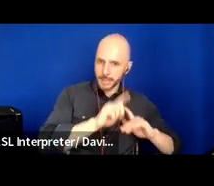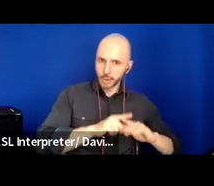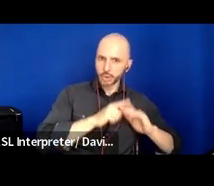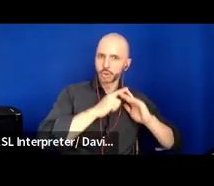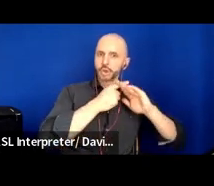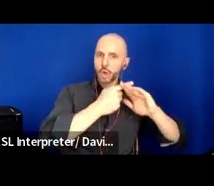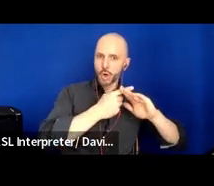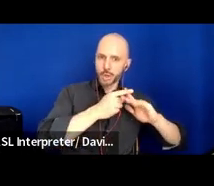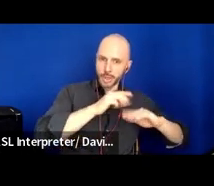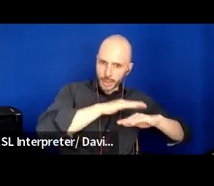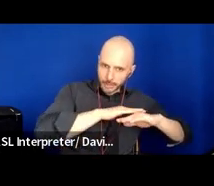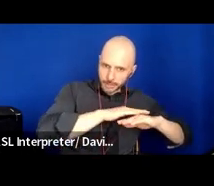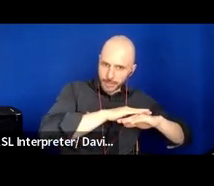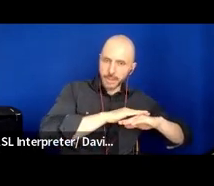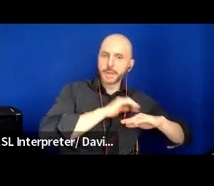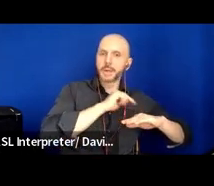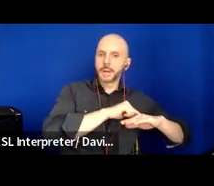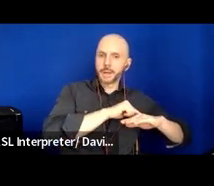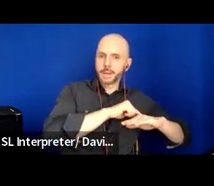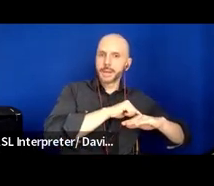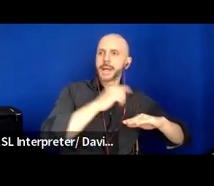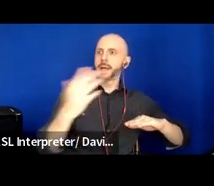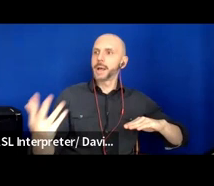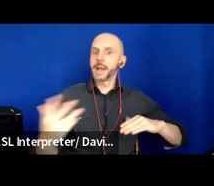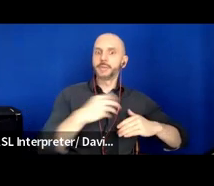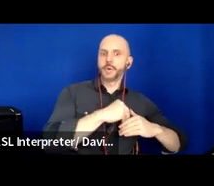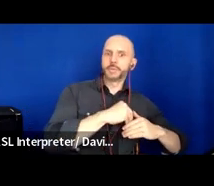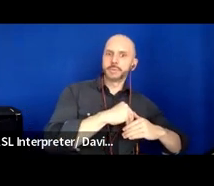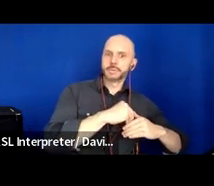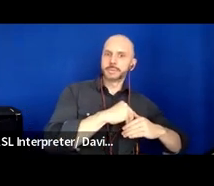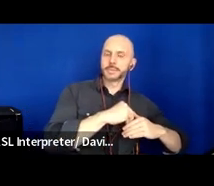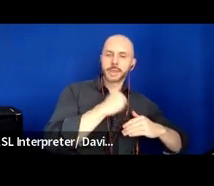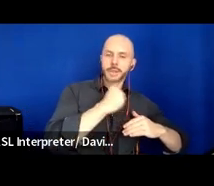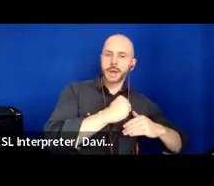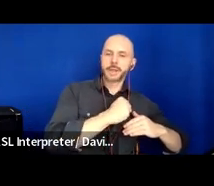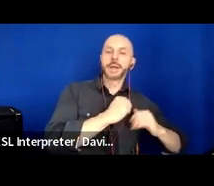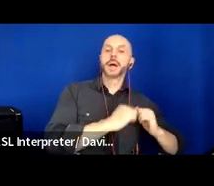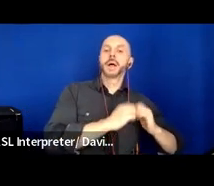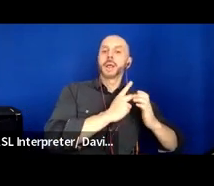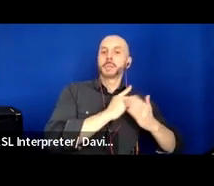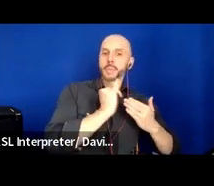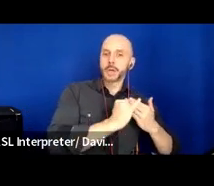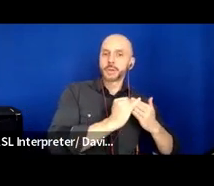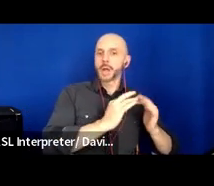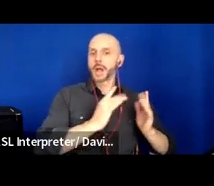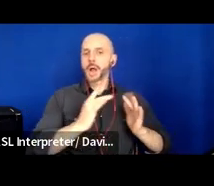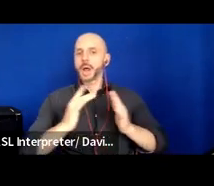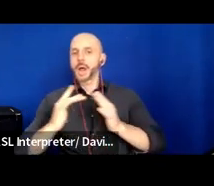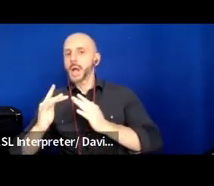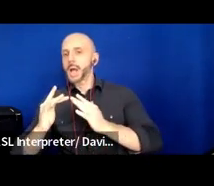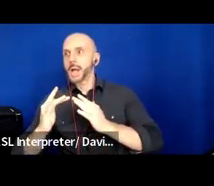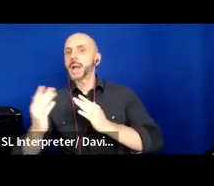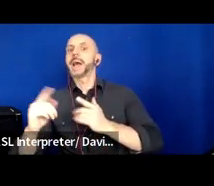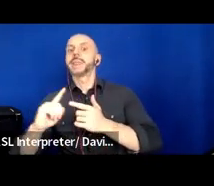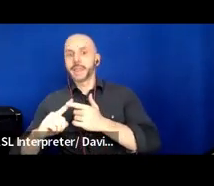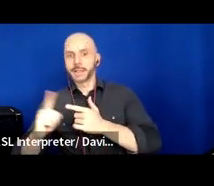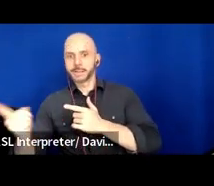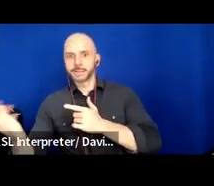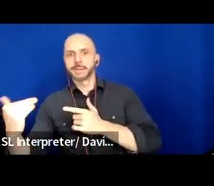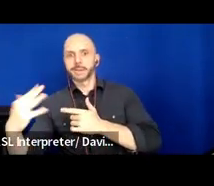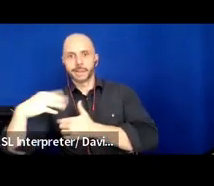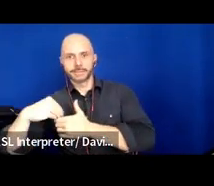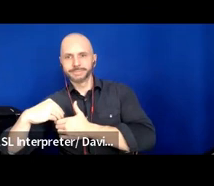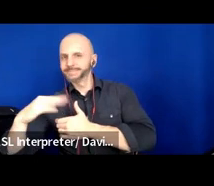the worst is that you get to the end and then you consult folks, but even that can throw you off because you've done so much work, and then to shift and change if you get